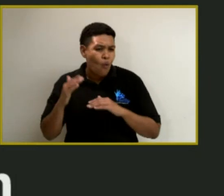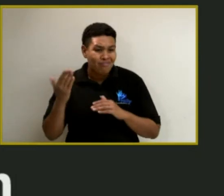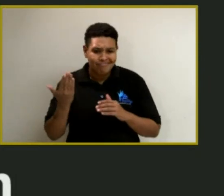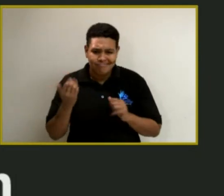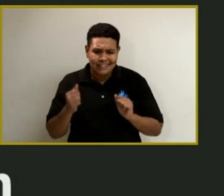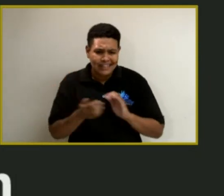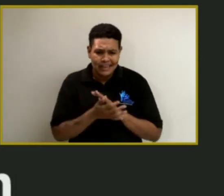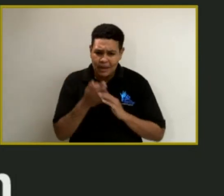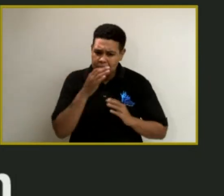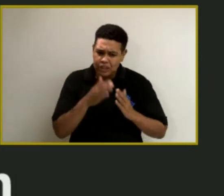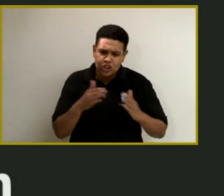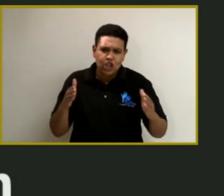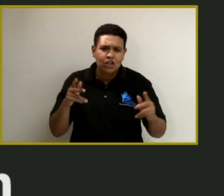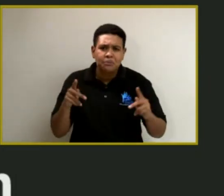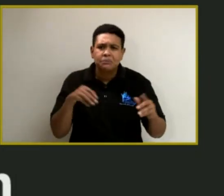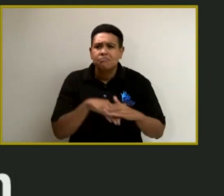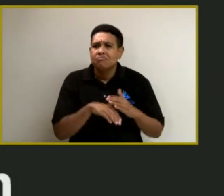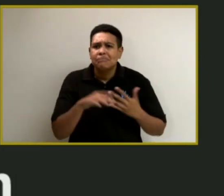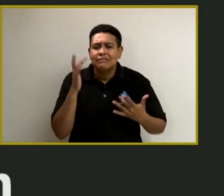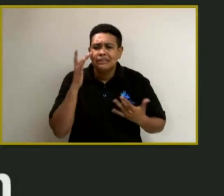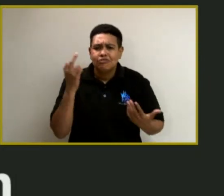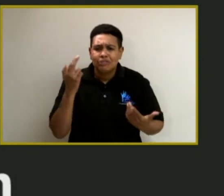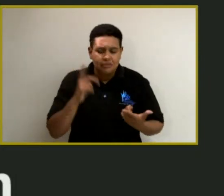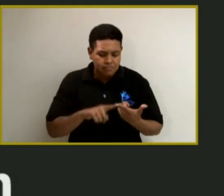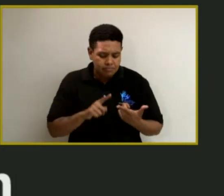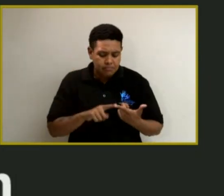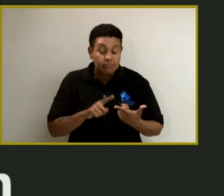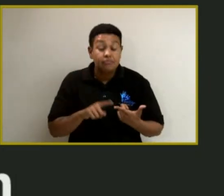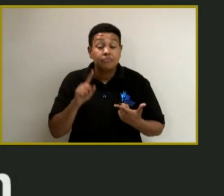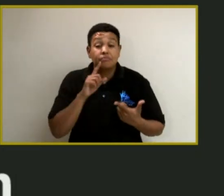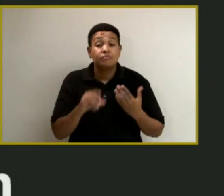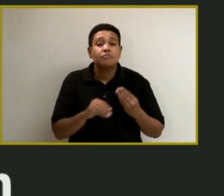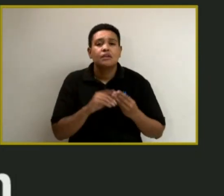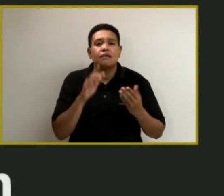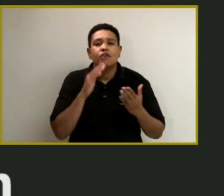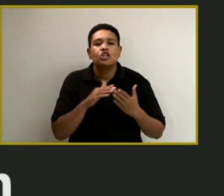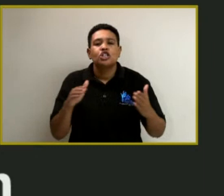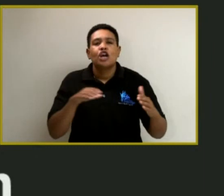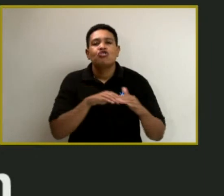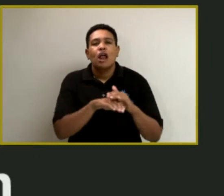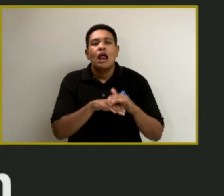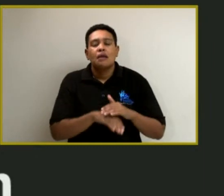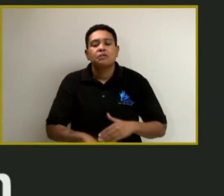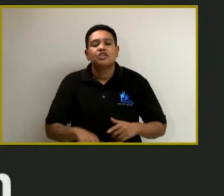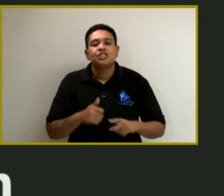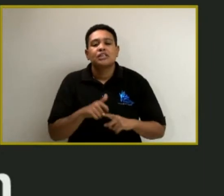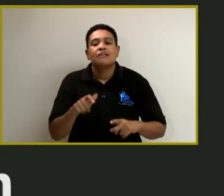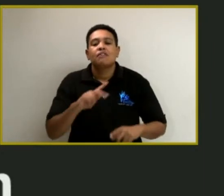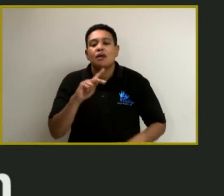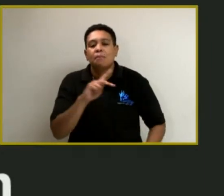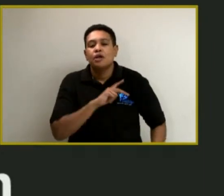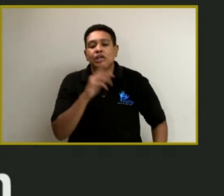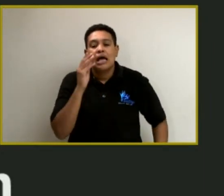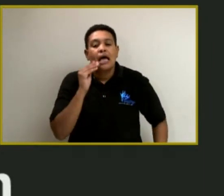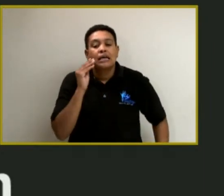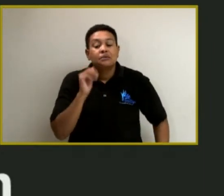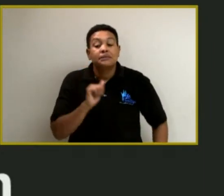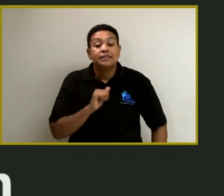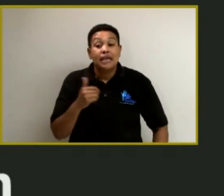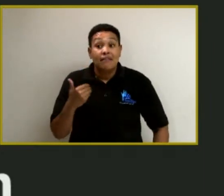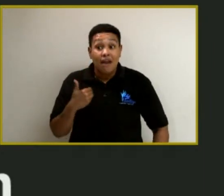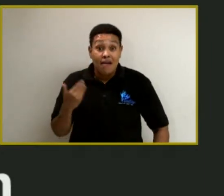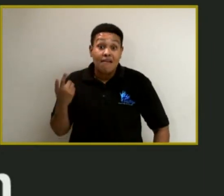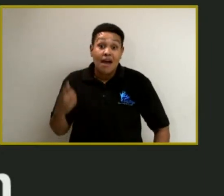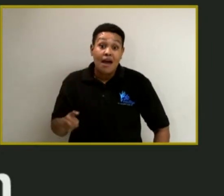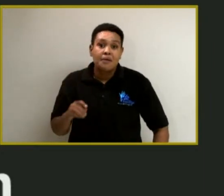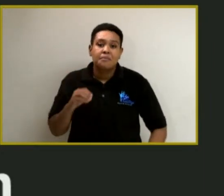admissions? Also, in terms of general admissions, again, and this is a personal experience that I had